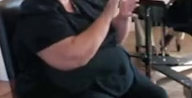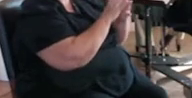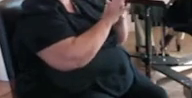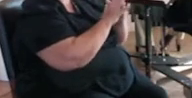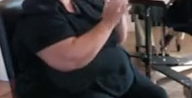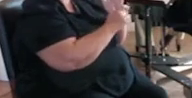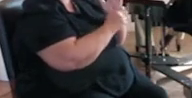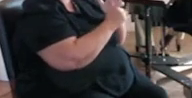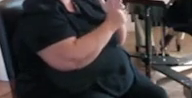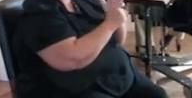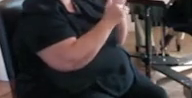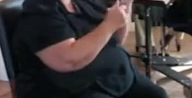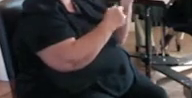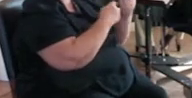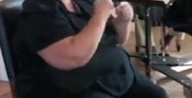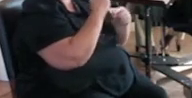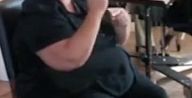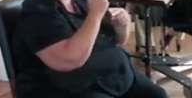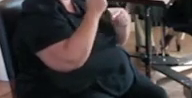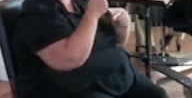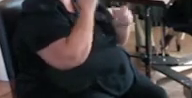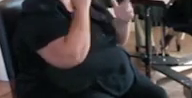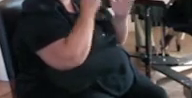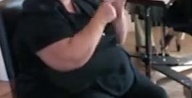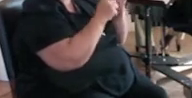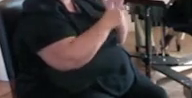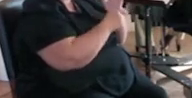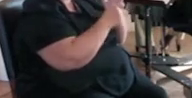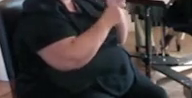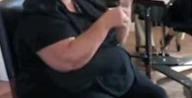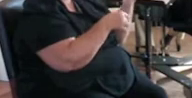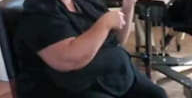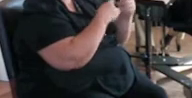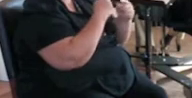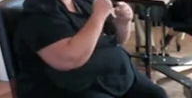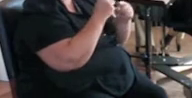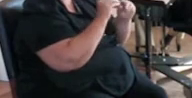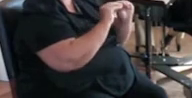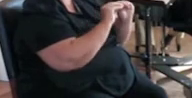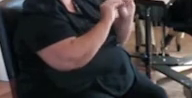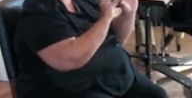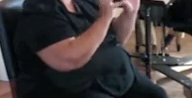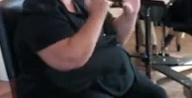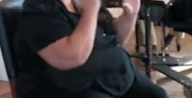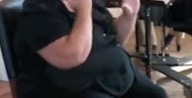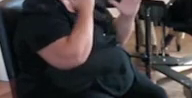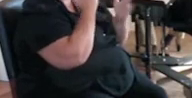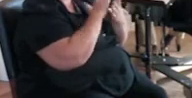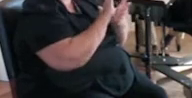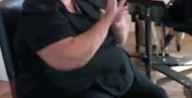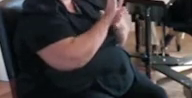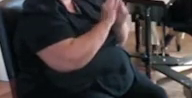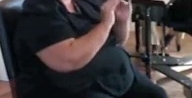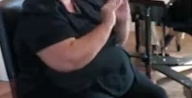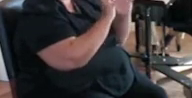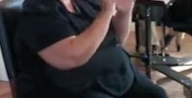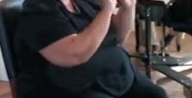bulletins today, wow, senior moment. You'll notice in your bulletins today we have this very brightly colored piece of paper, very brightly decorated.